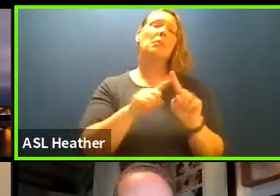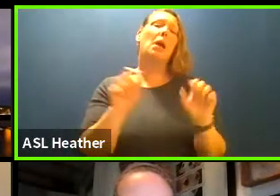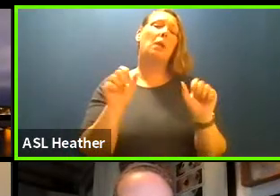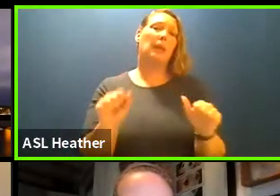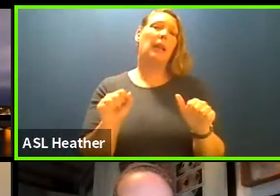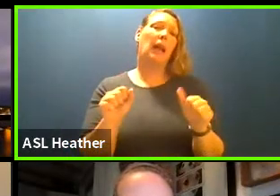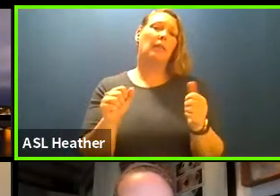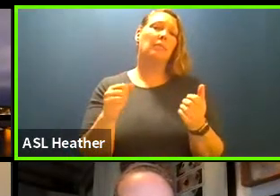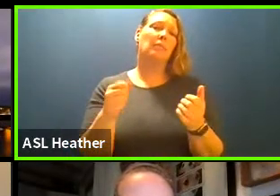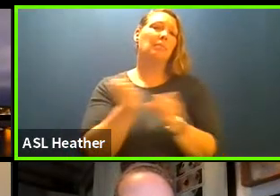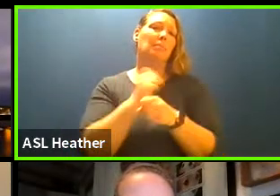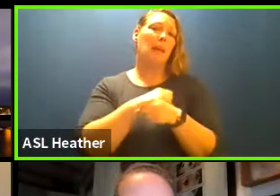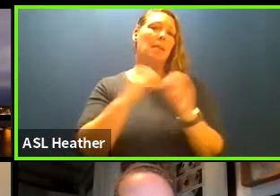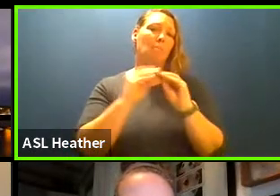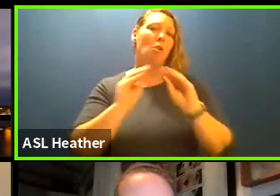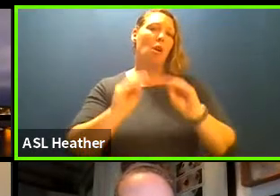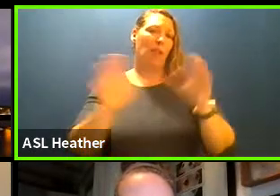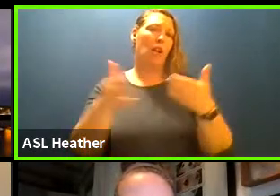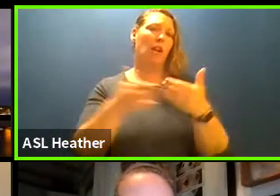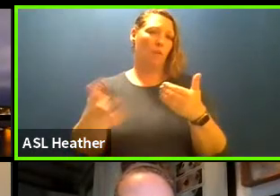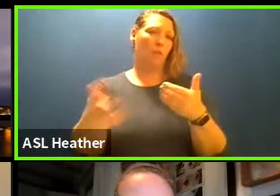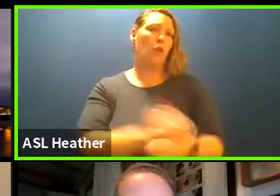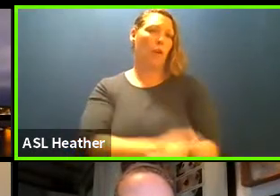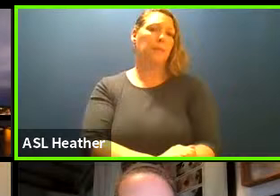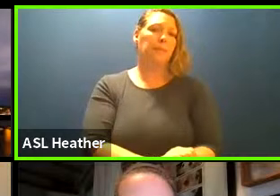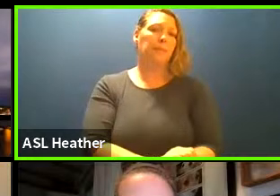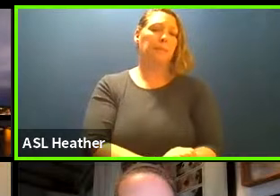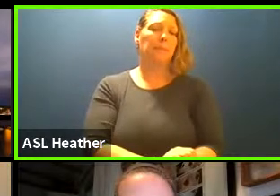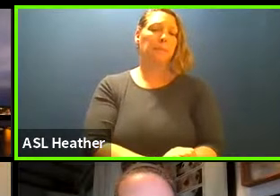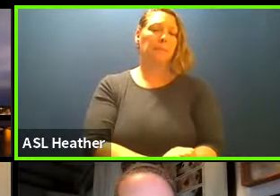certainly make that more clear going forward.